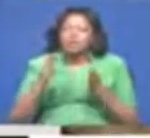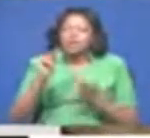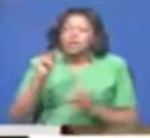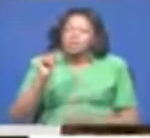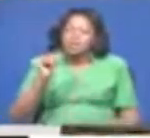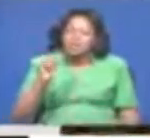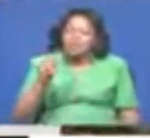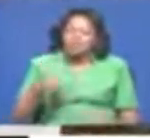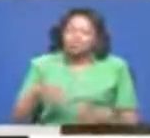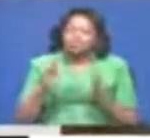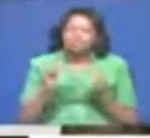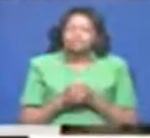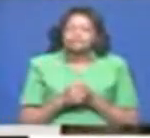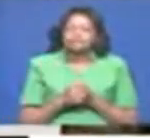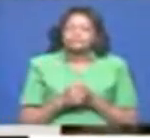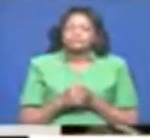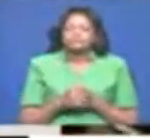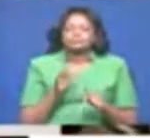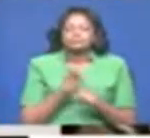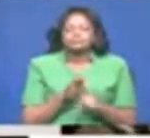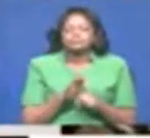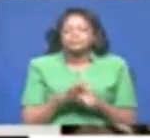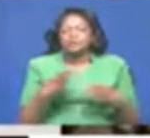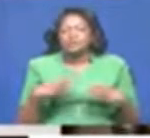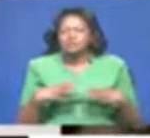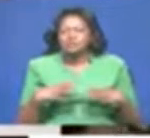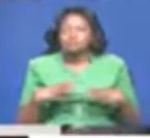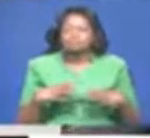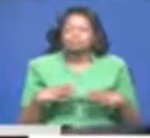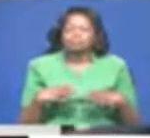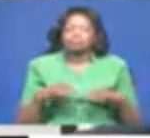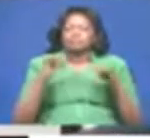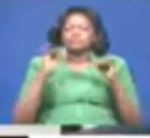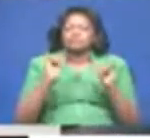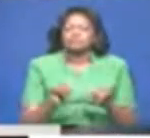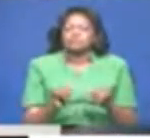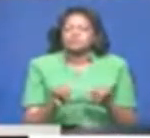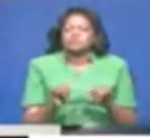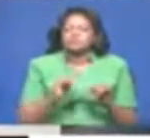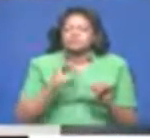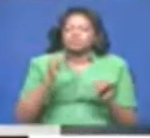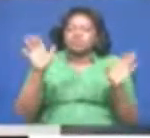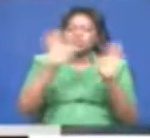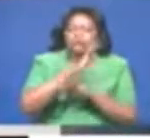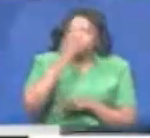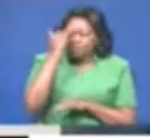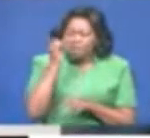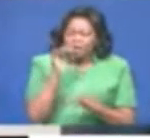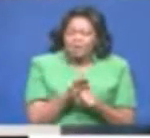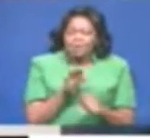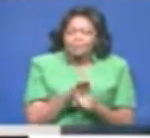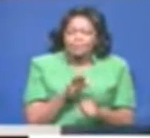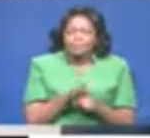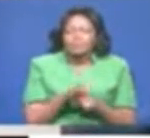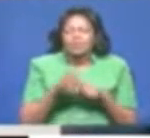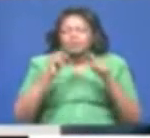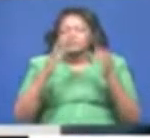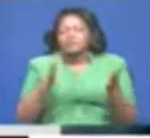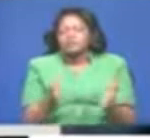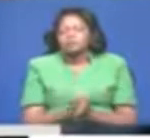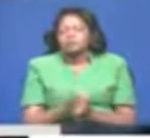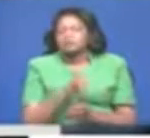market day, most people spent the night in the town, as most pickups and motorcycles which usually ferry them to their respective